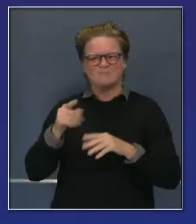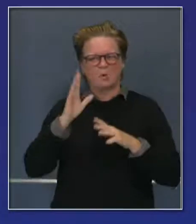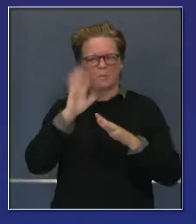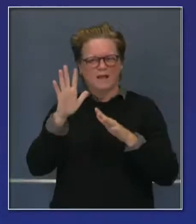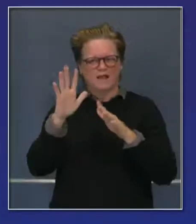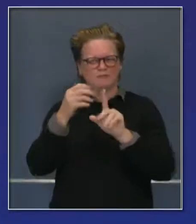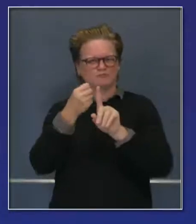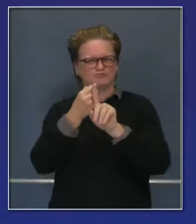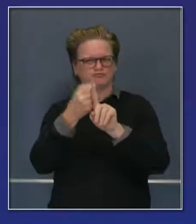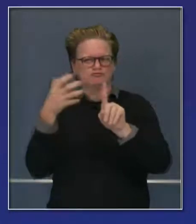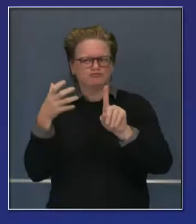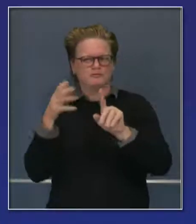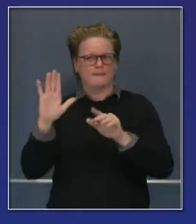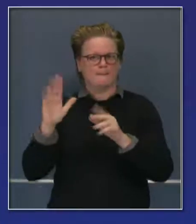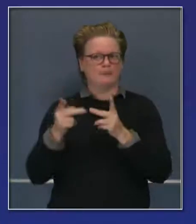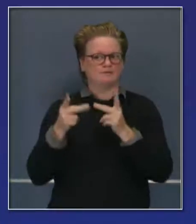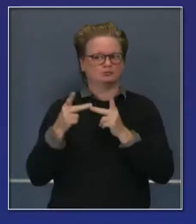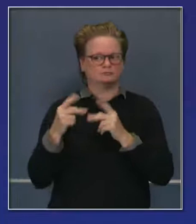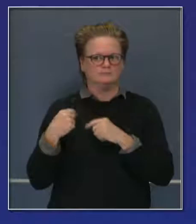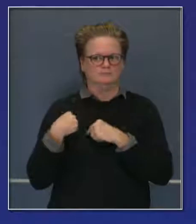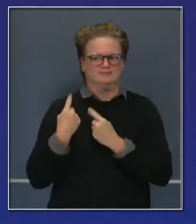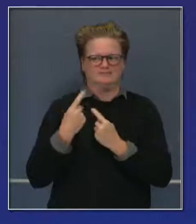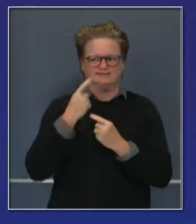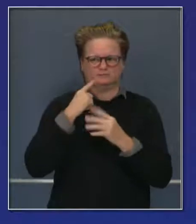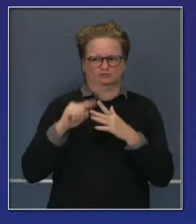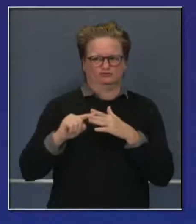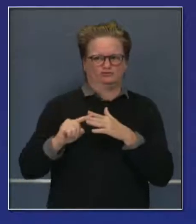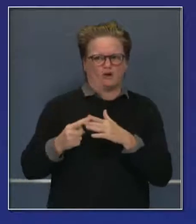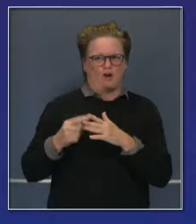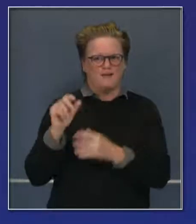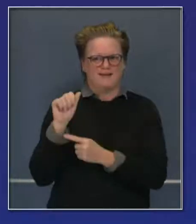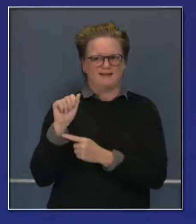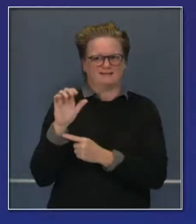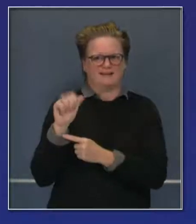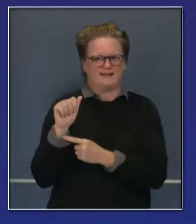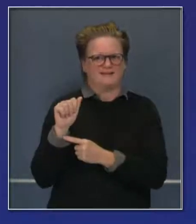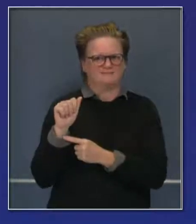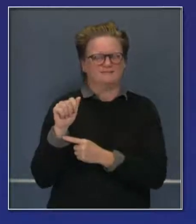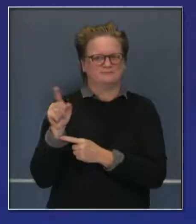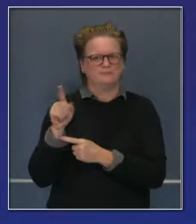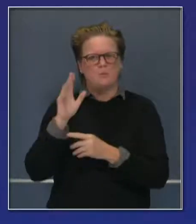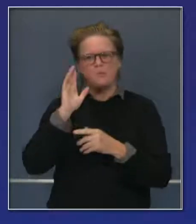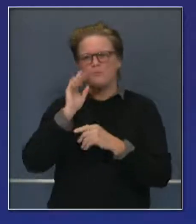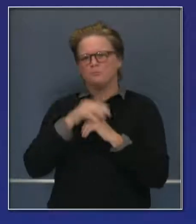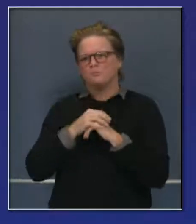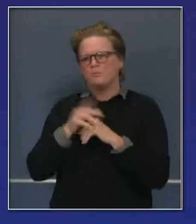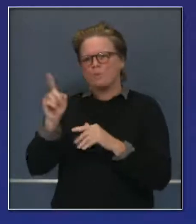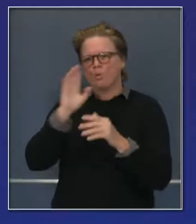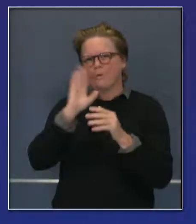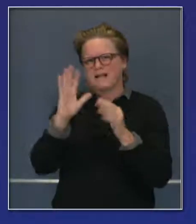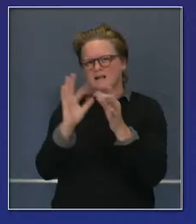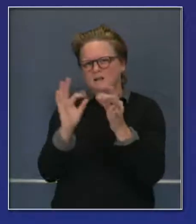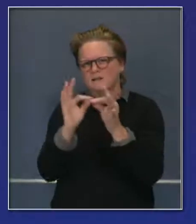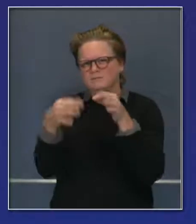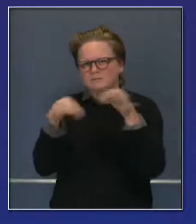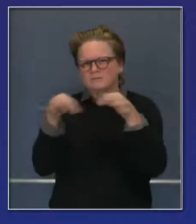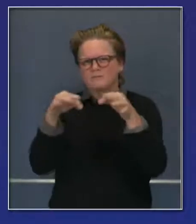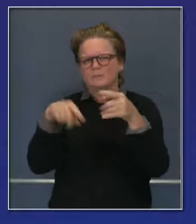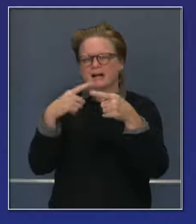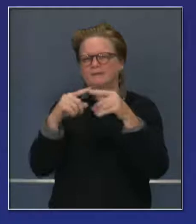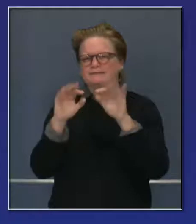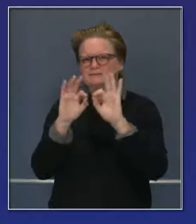the ACA and Covered California, how effective their team has been and what's at stake as it relates to this